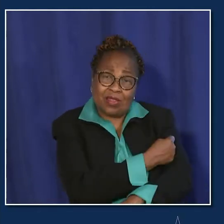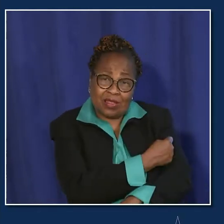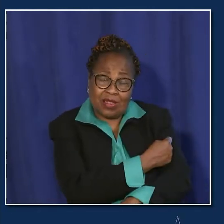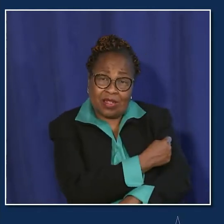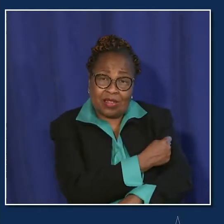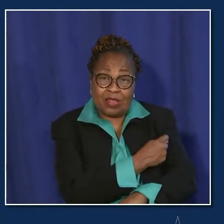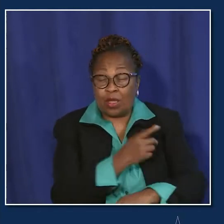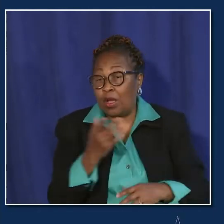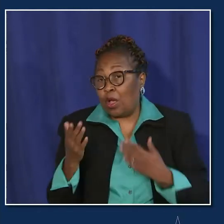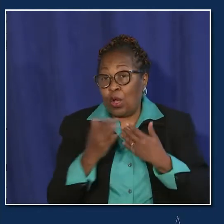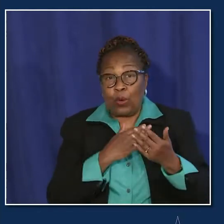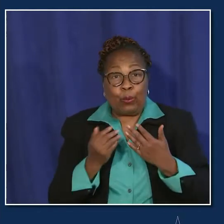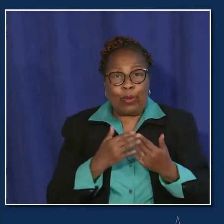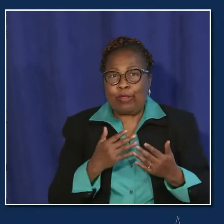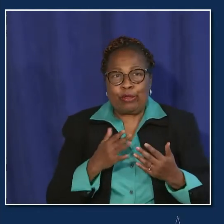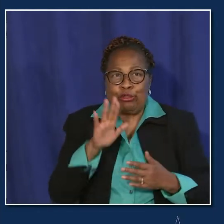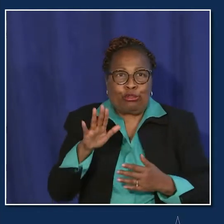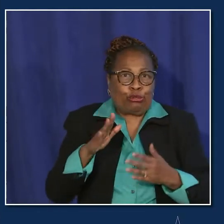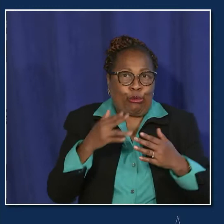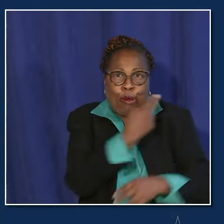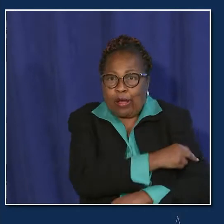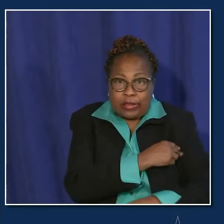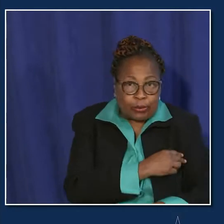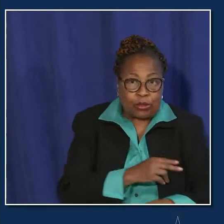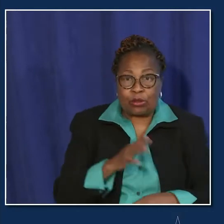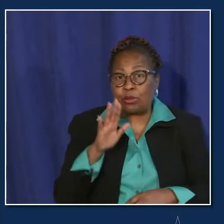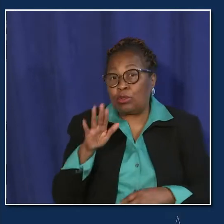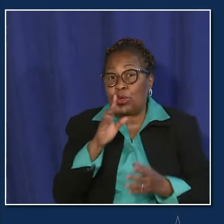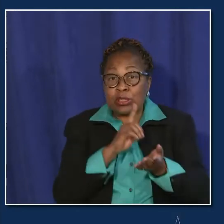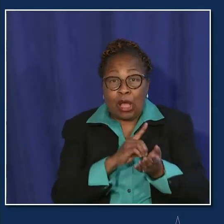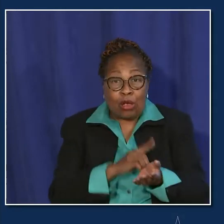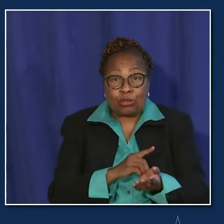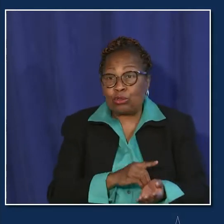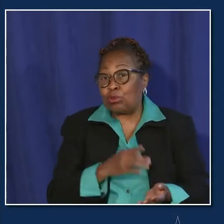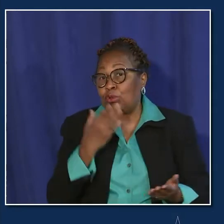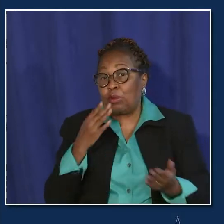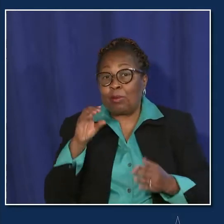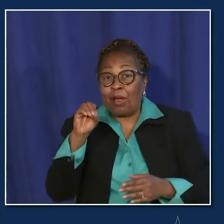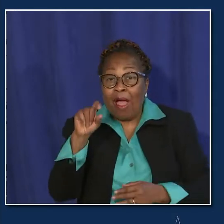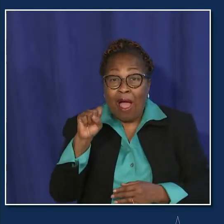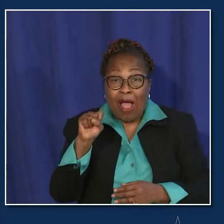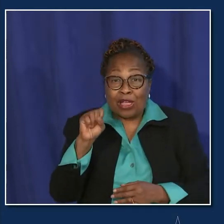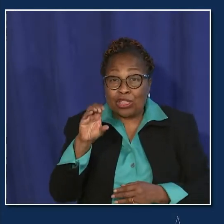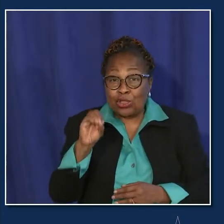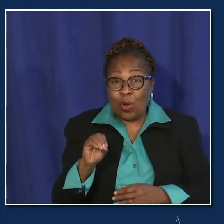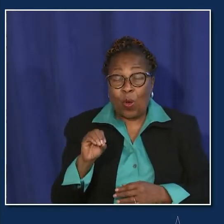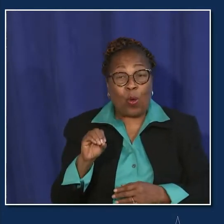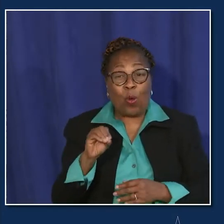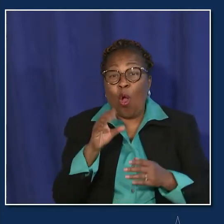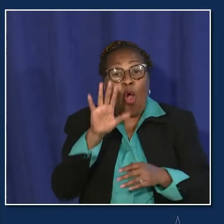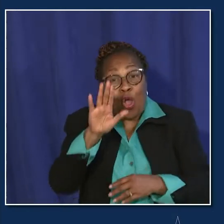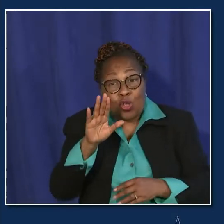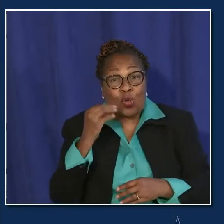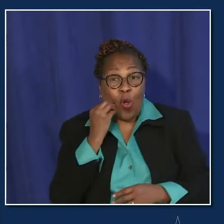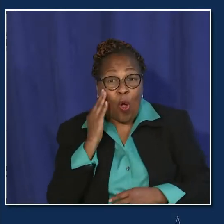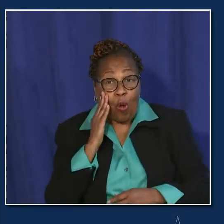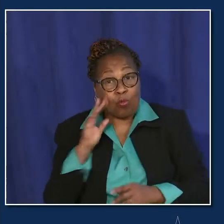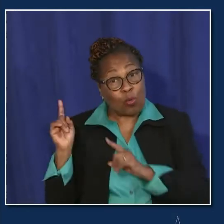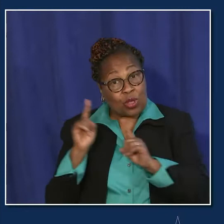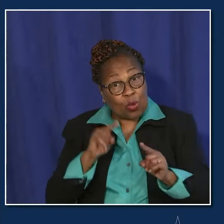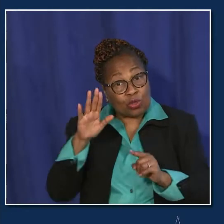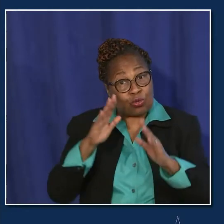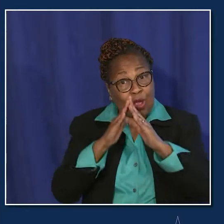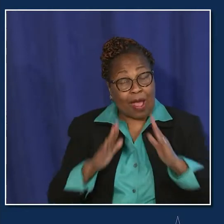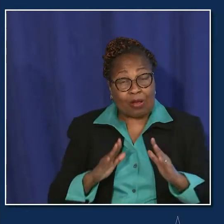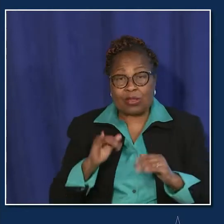Whether it's at your local health center, through your doctor or pharmacy, or even in your home, we are making door-to-door visits. If